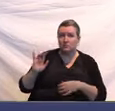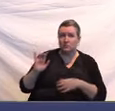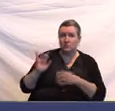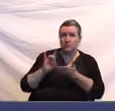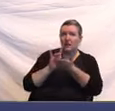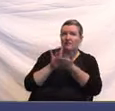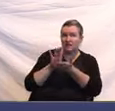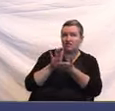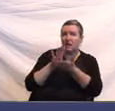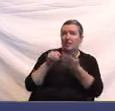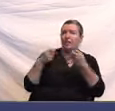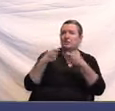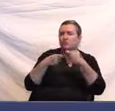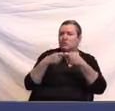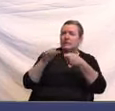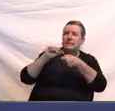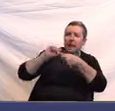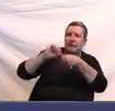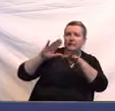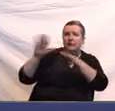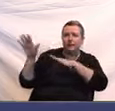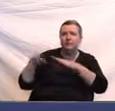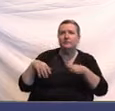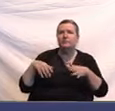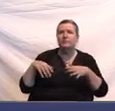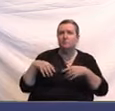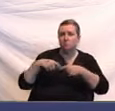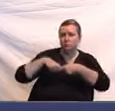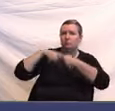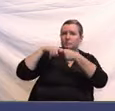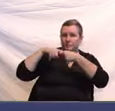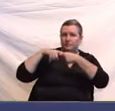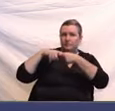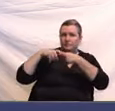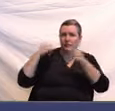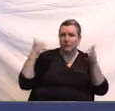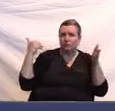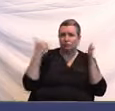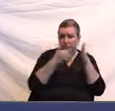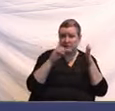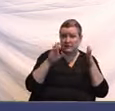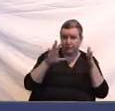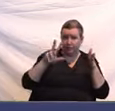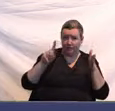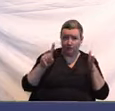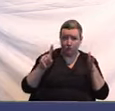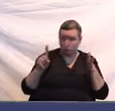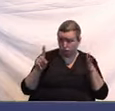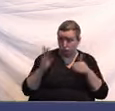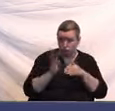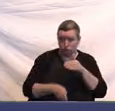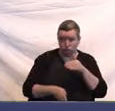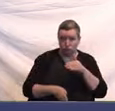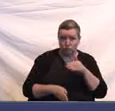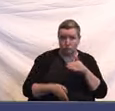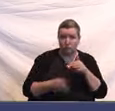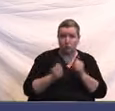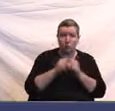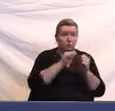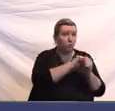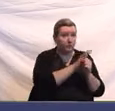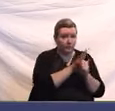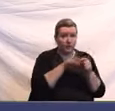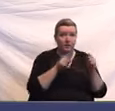shutoff moratoriums are within their respective grace periods, but are set to expire at the end of the year. With COVID cases on the rise,